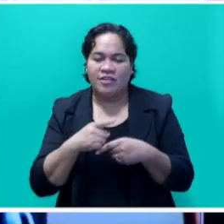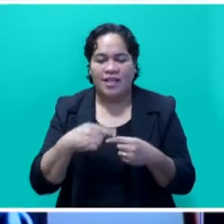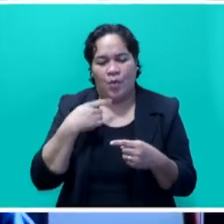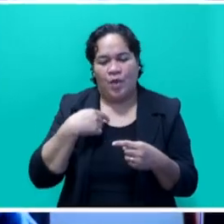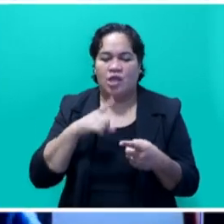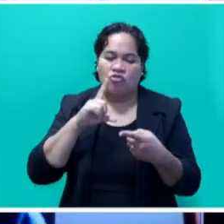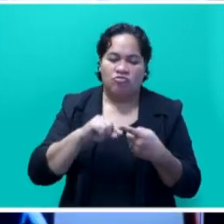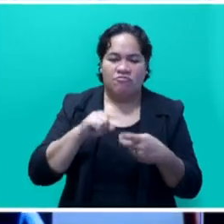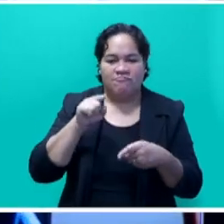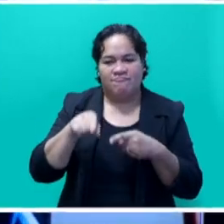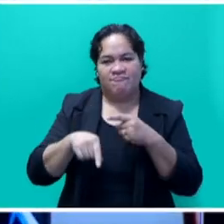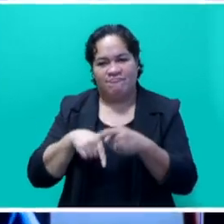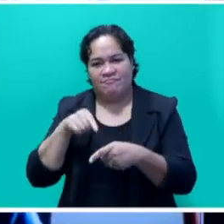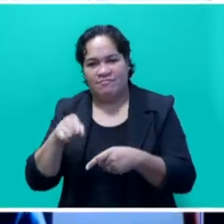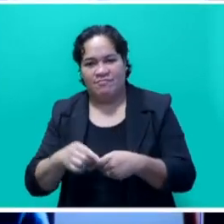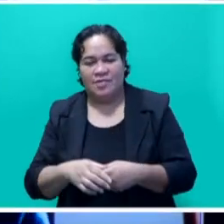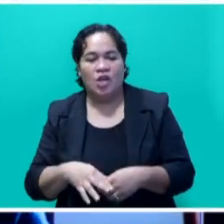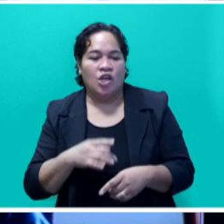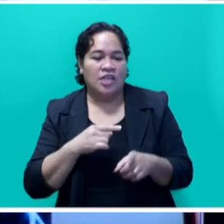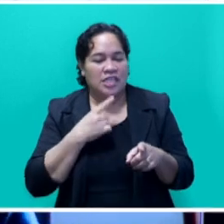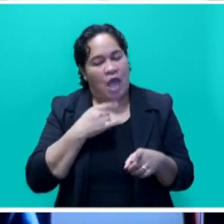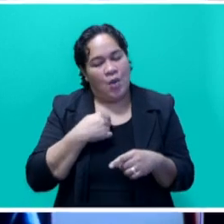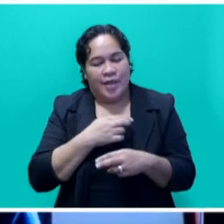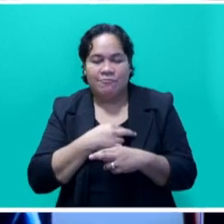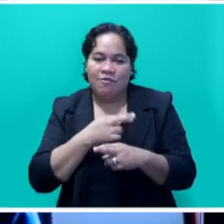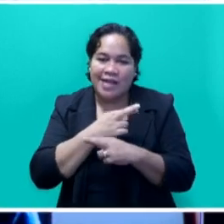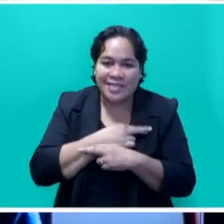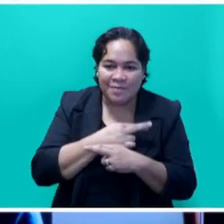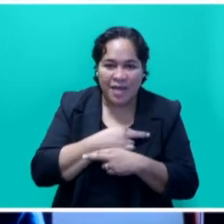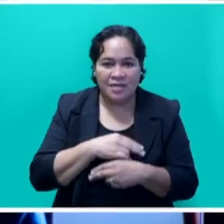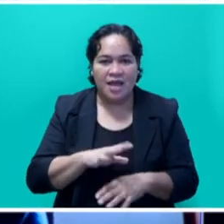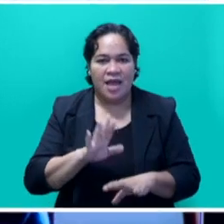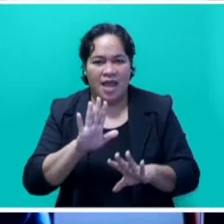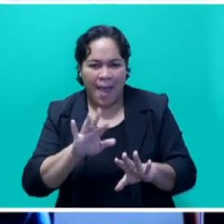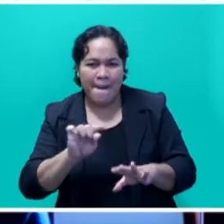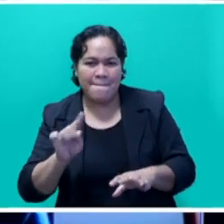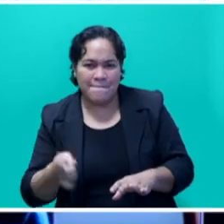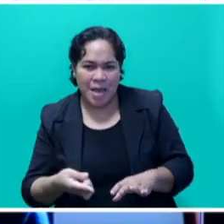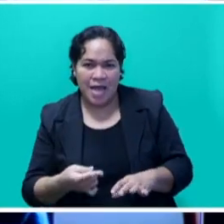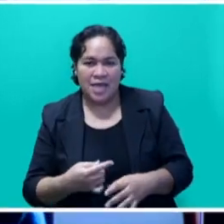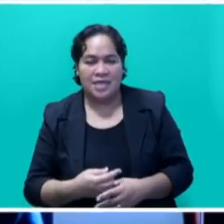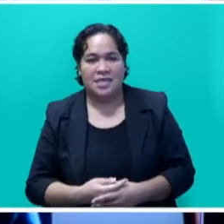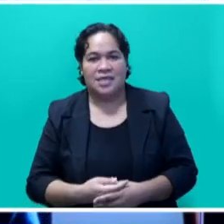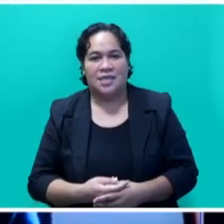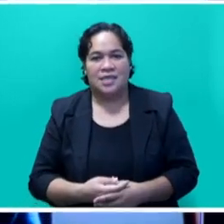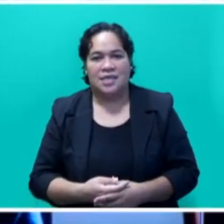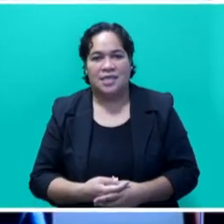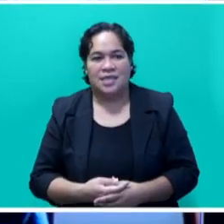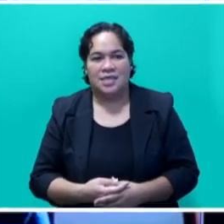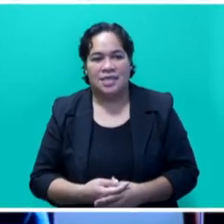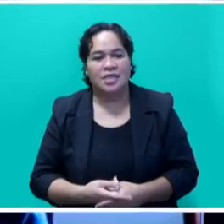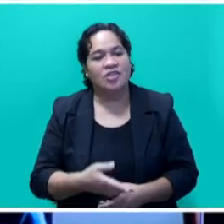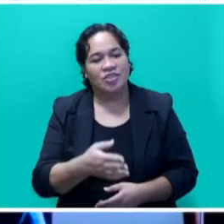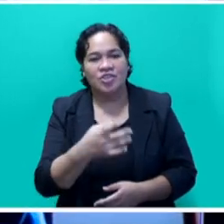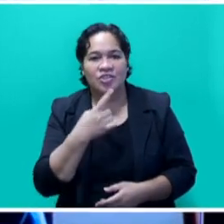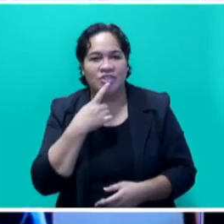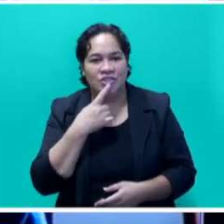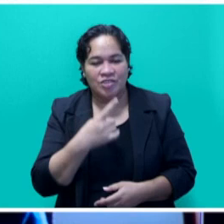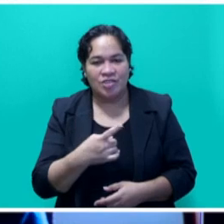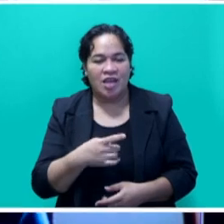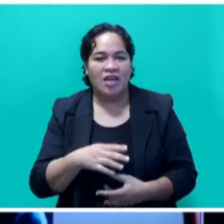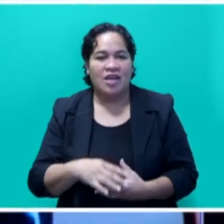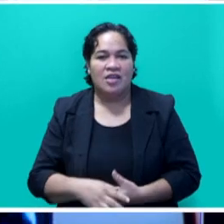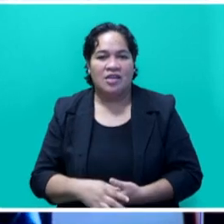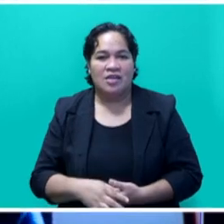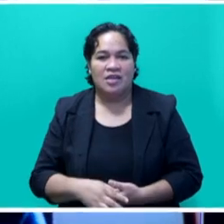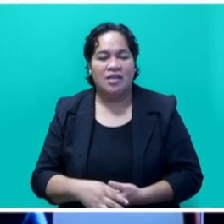with respect and, you know, etc. But Mr. Speaker, sir, and, you know, doing with all due propriety,